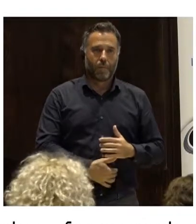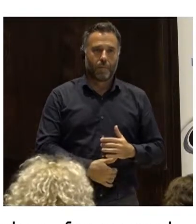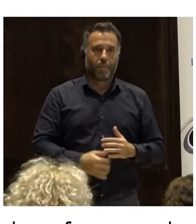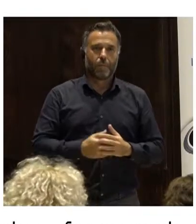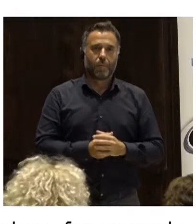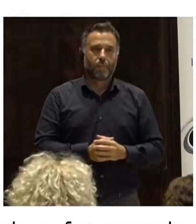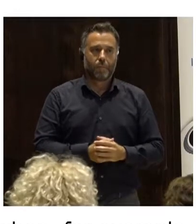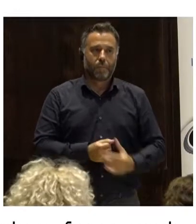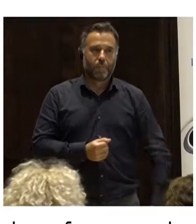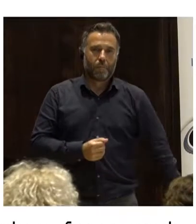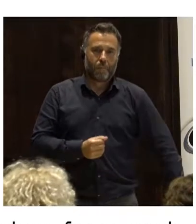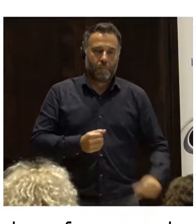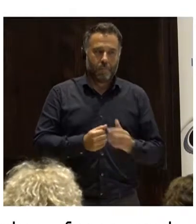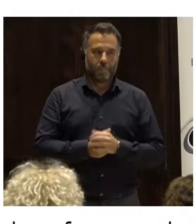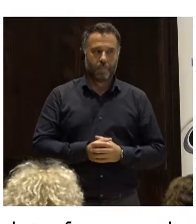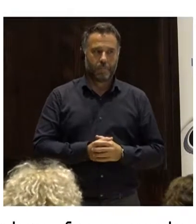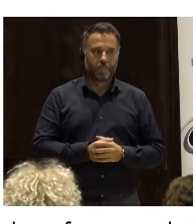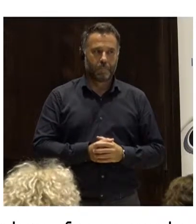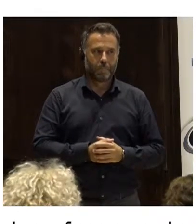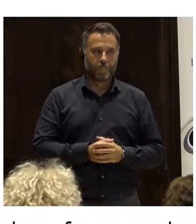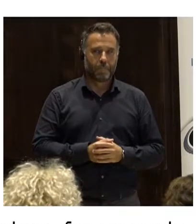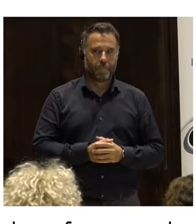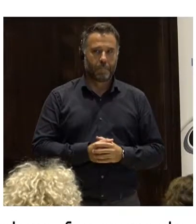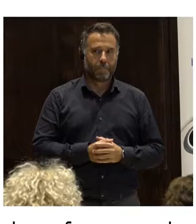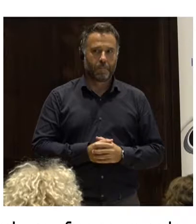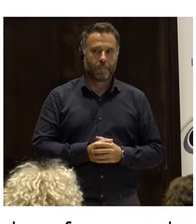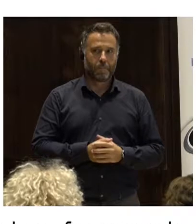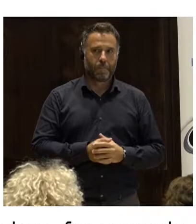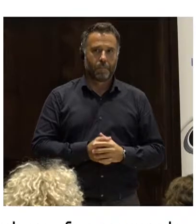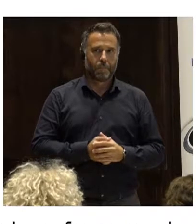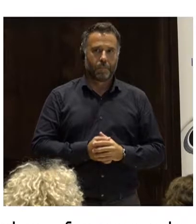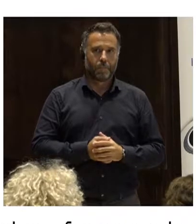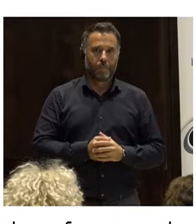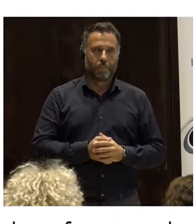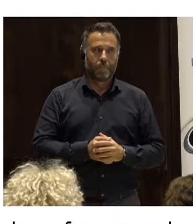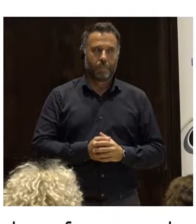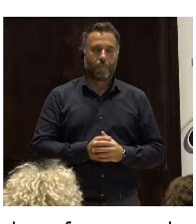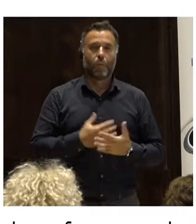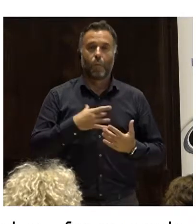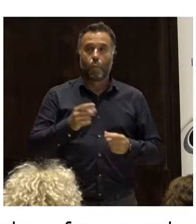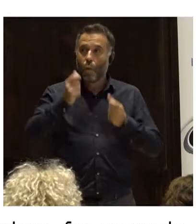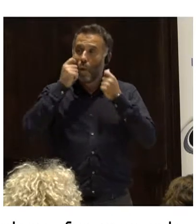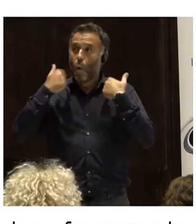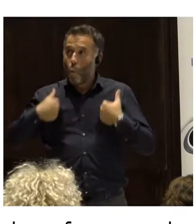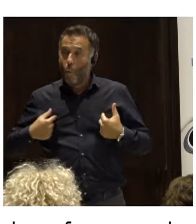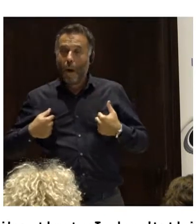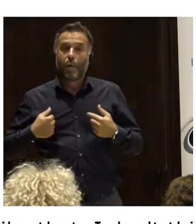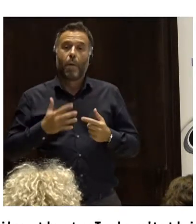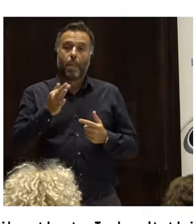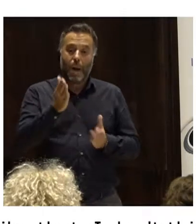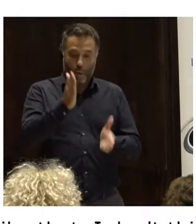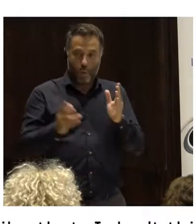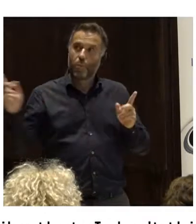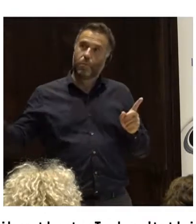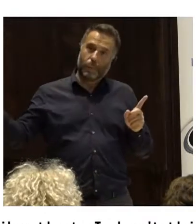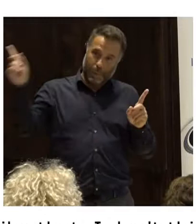enters within this display. but the important thing is